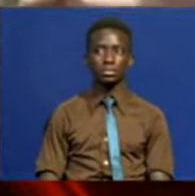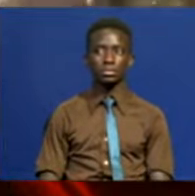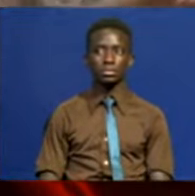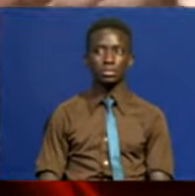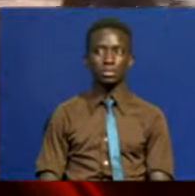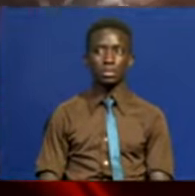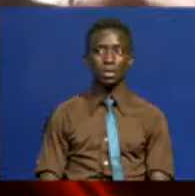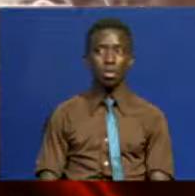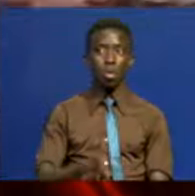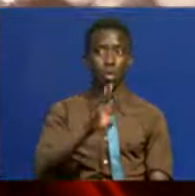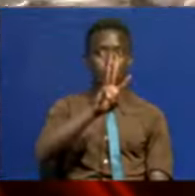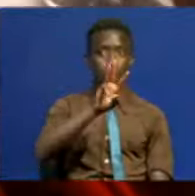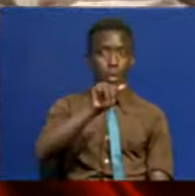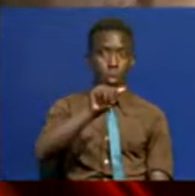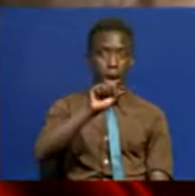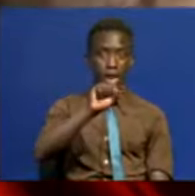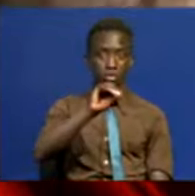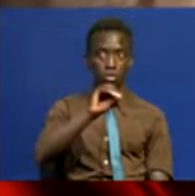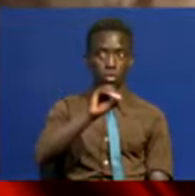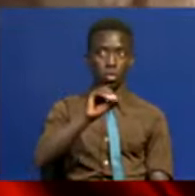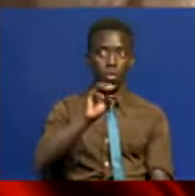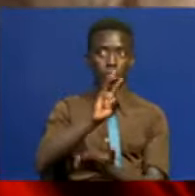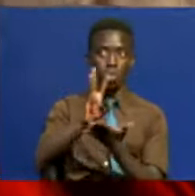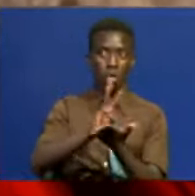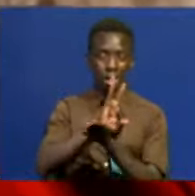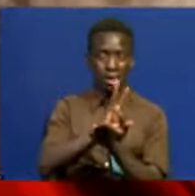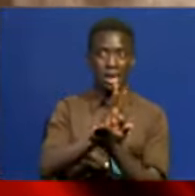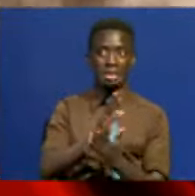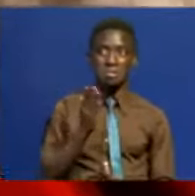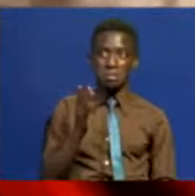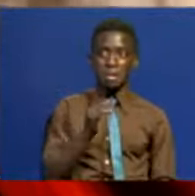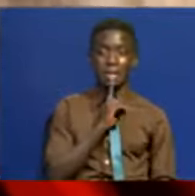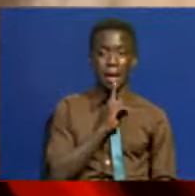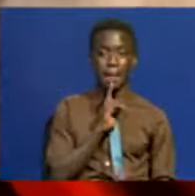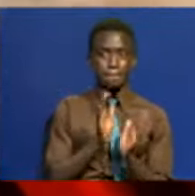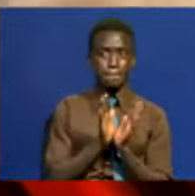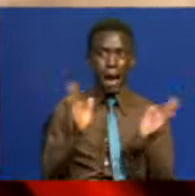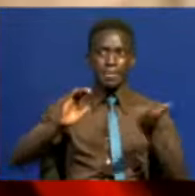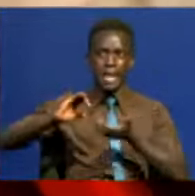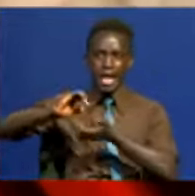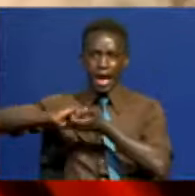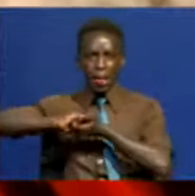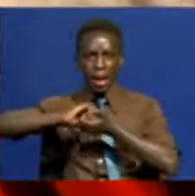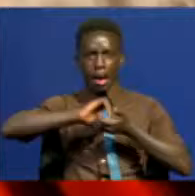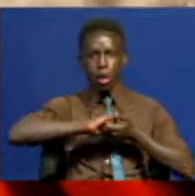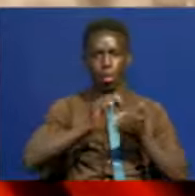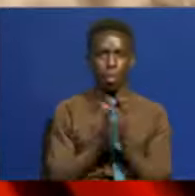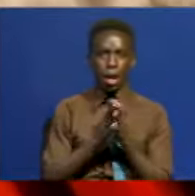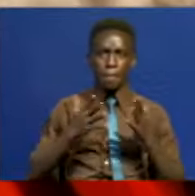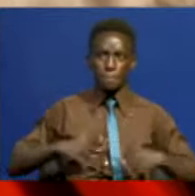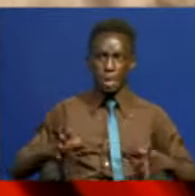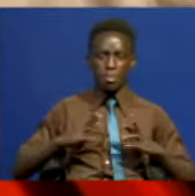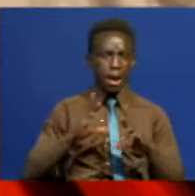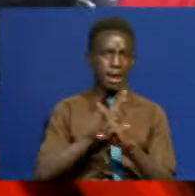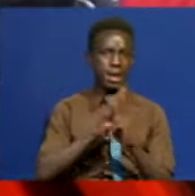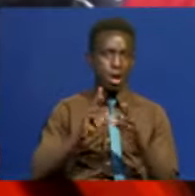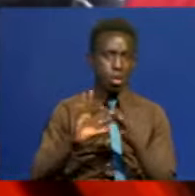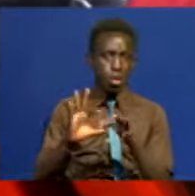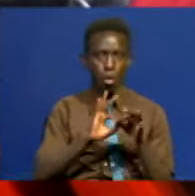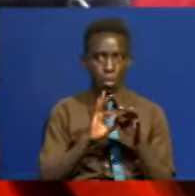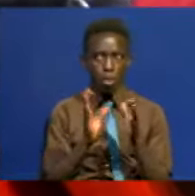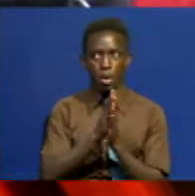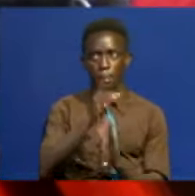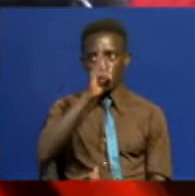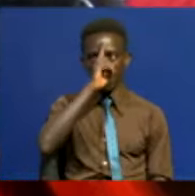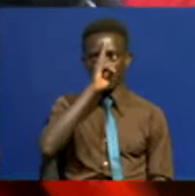According to Waso Ward MCA Kelvin Lemantan, public engagements bore fruits with locals willing to cooperate with police.